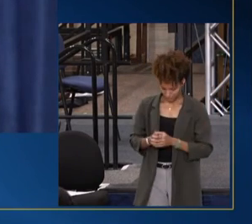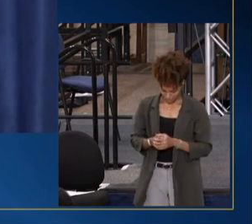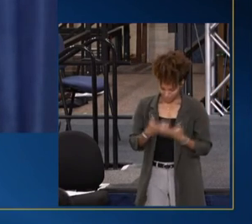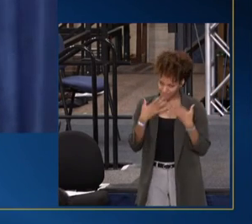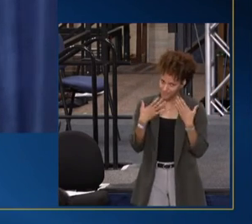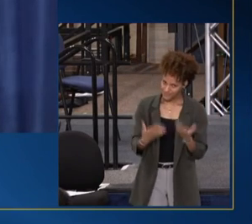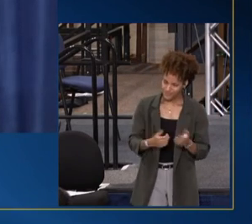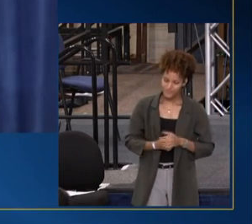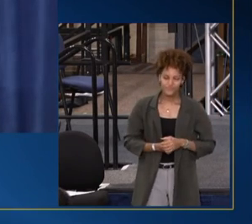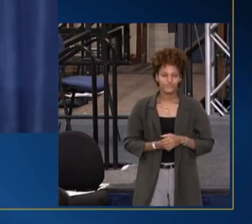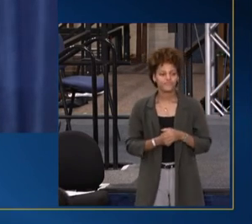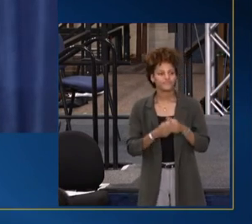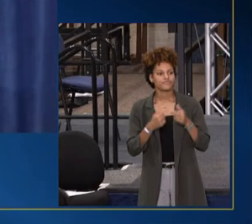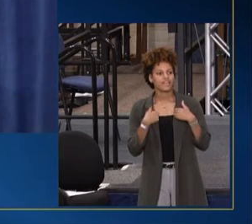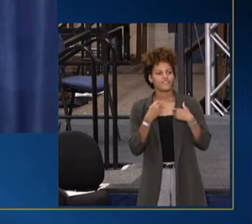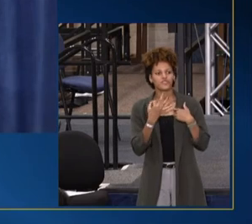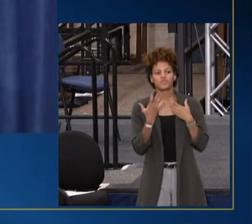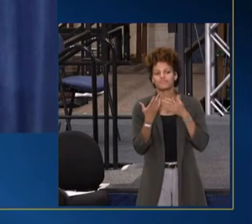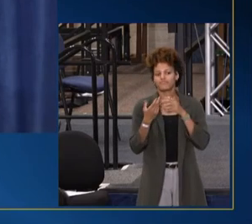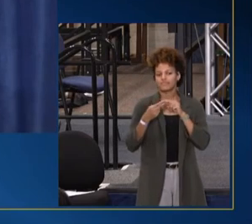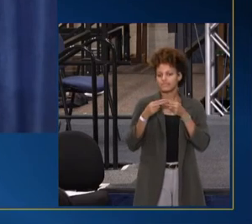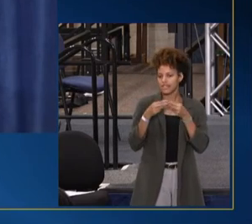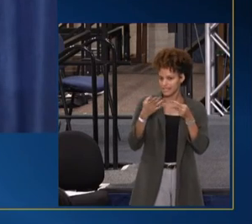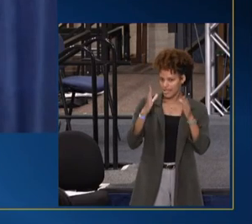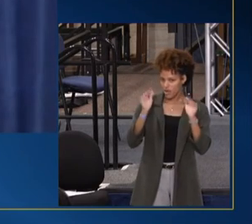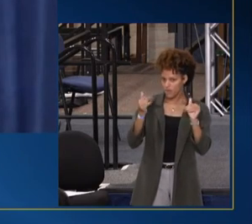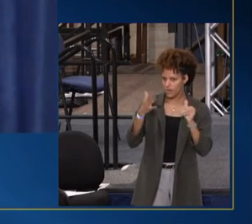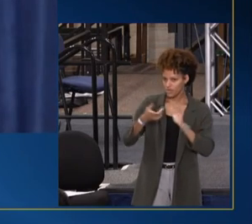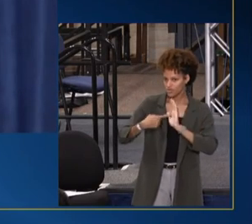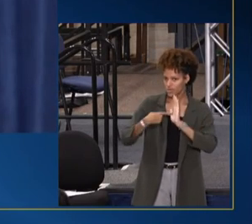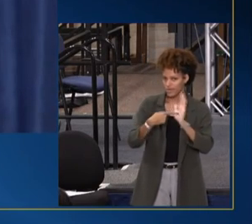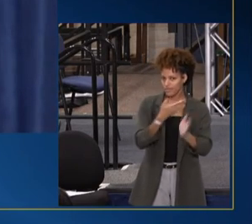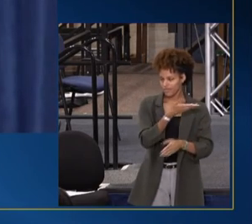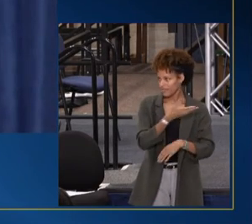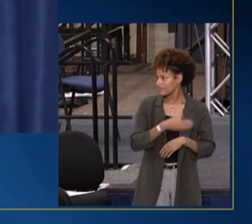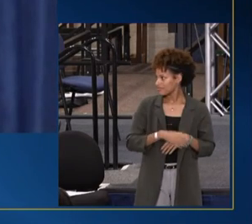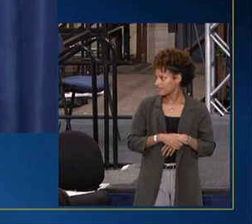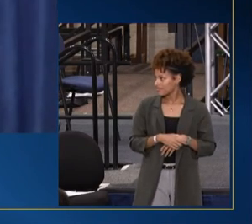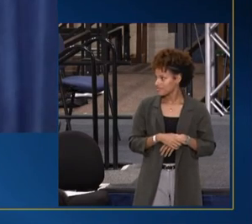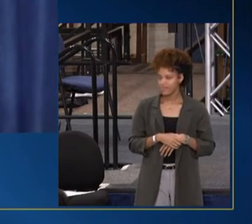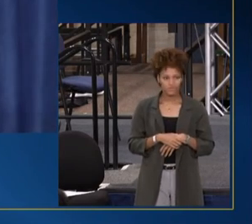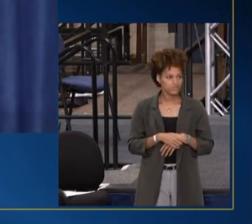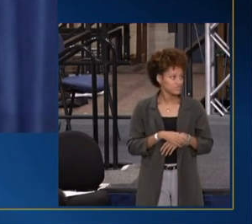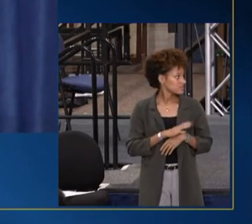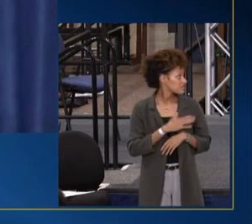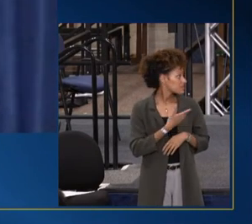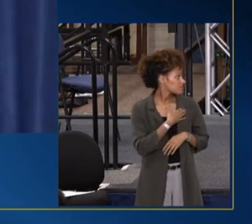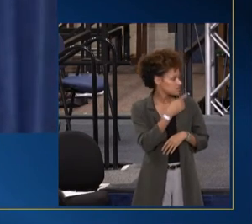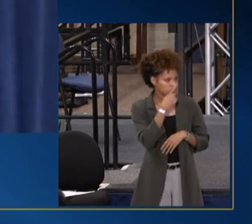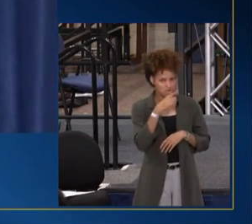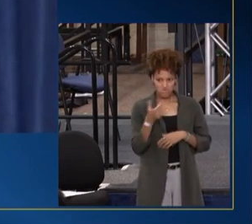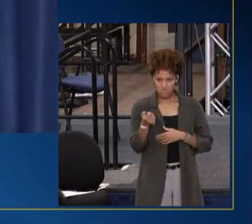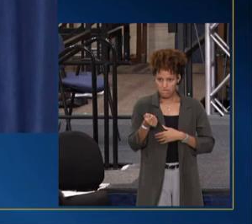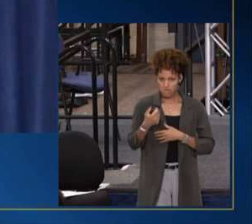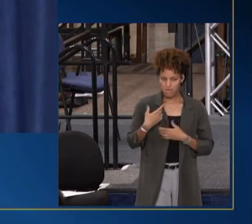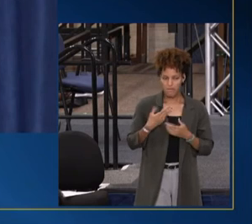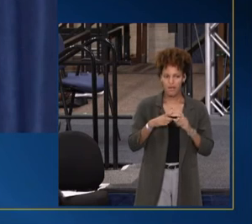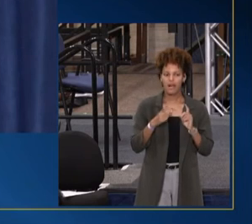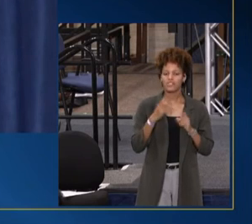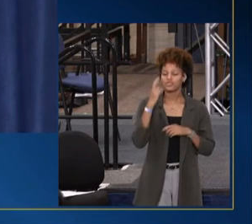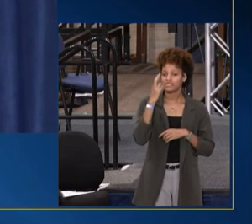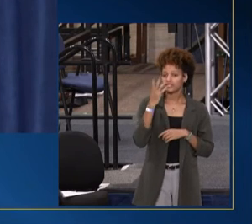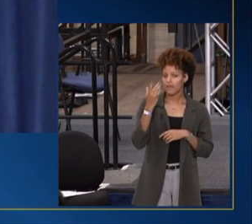thank you. I have a few slides here that I hope will show up on that. Somebody could pass me the remote. But the reason